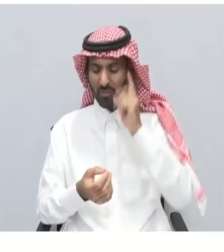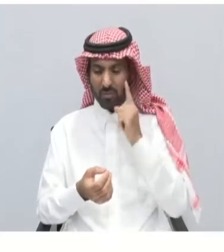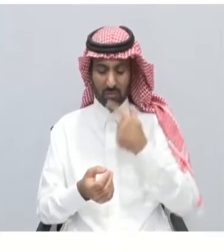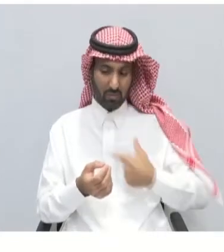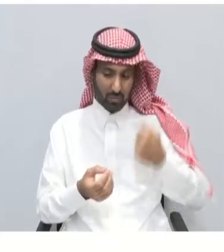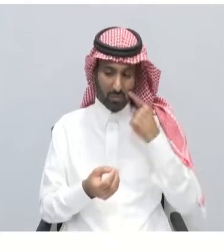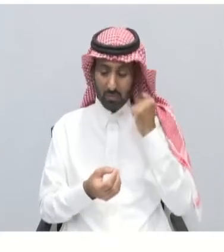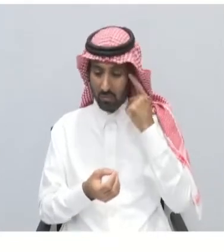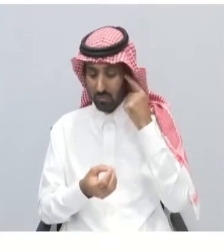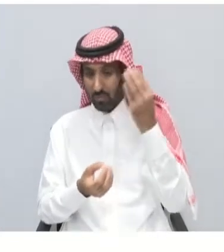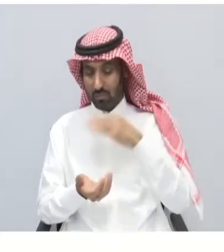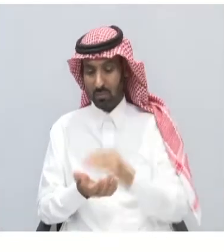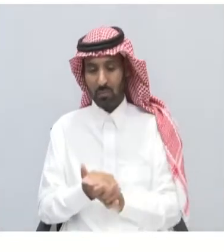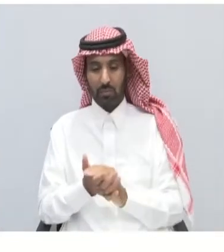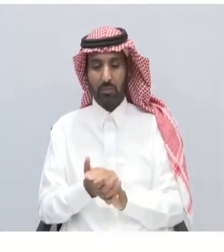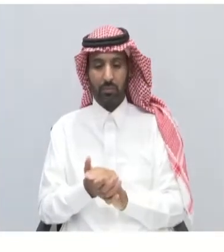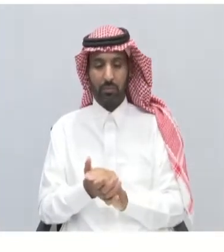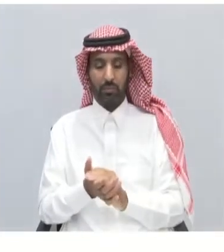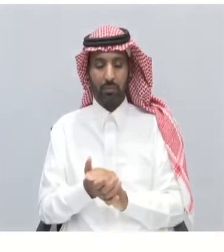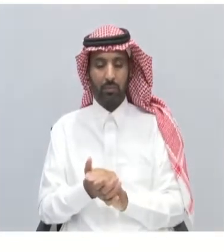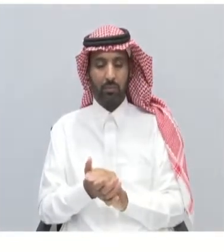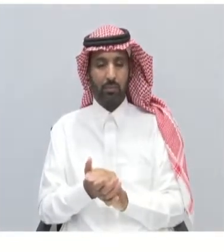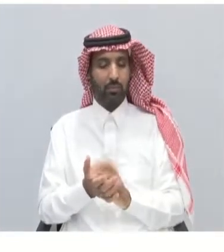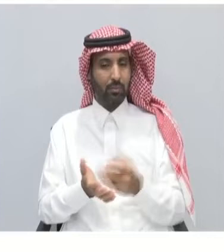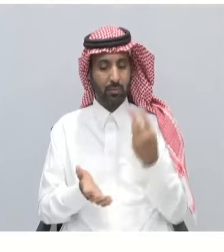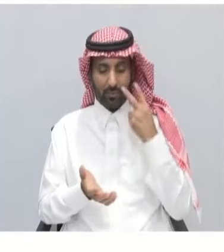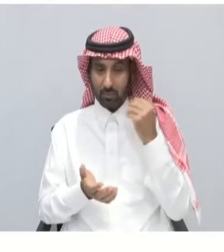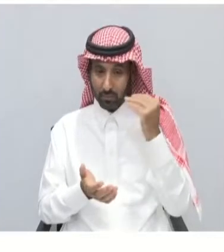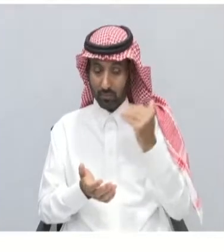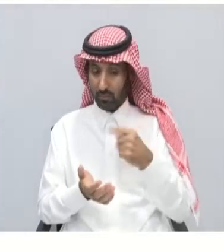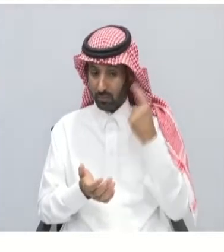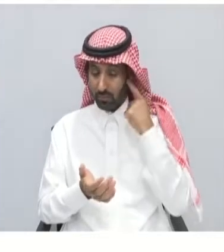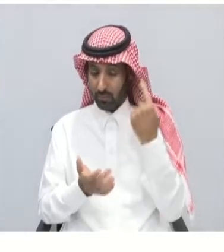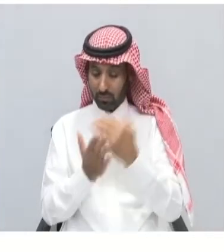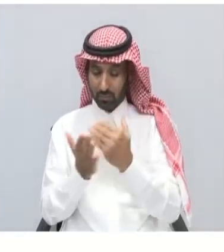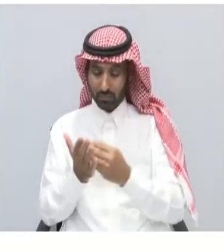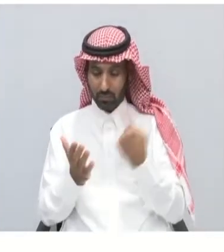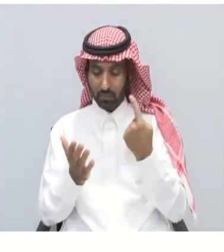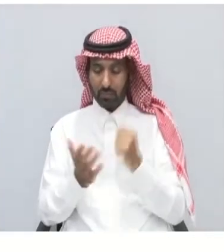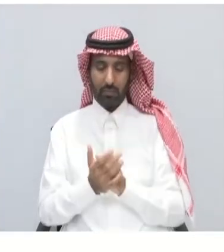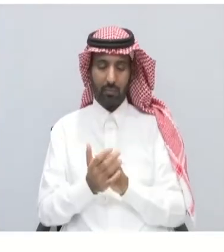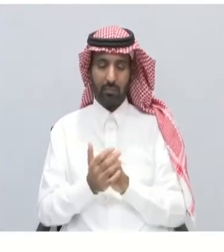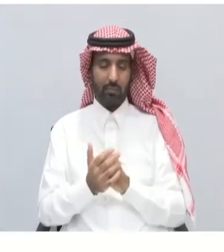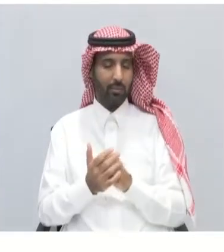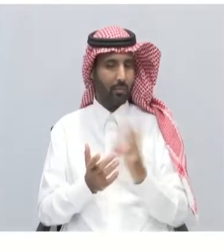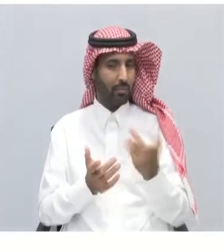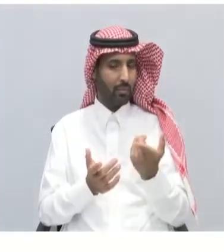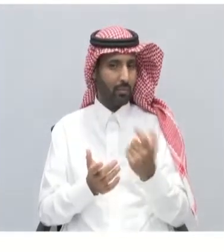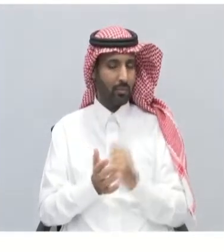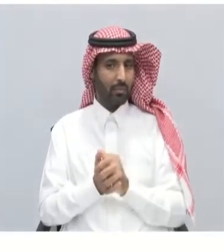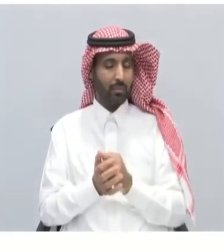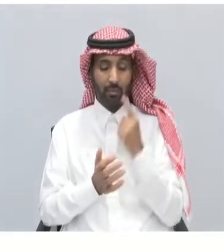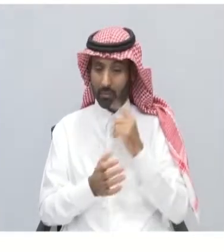and intelligence. Okay, this is the first part of the list. What does